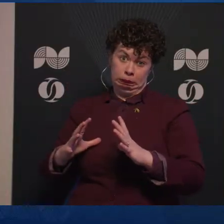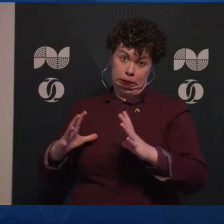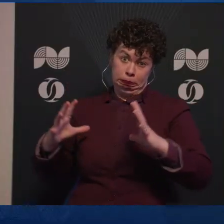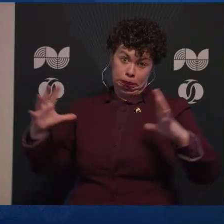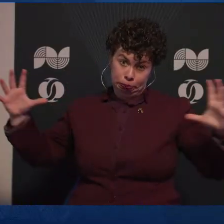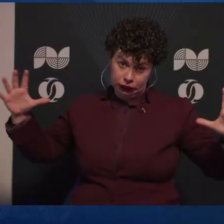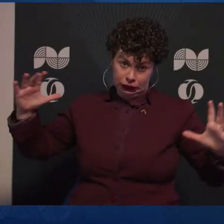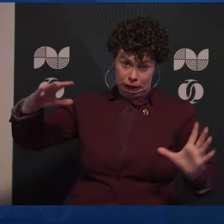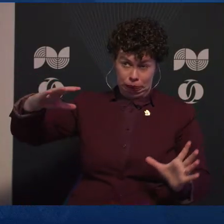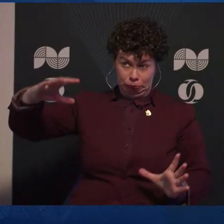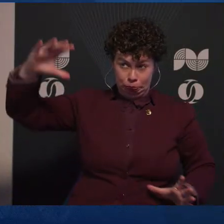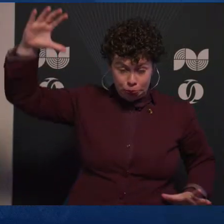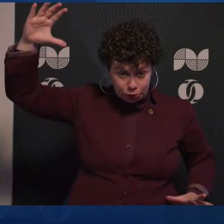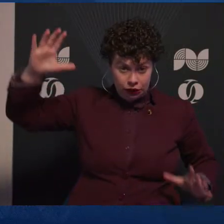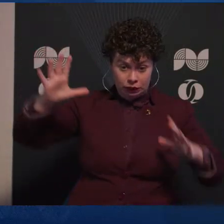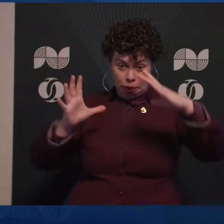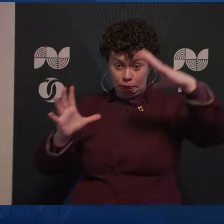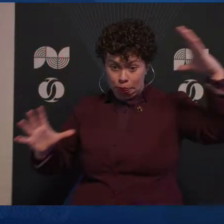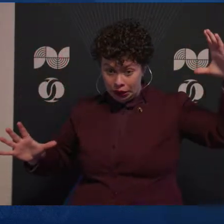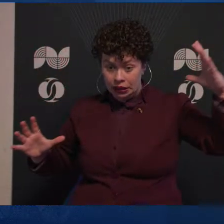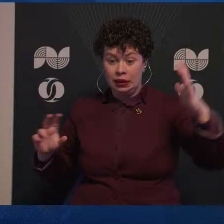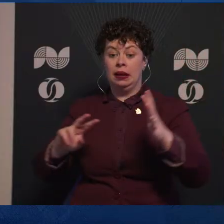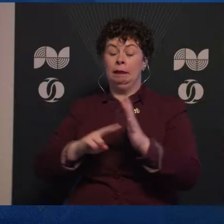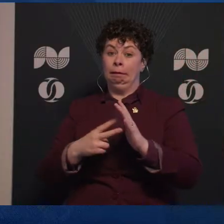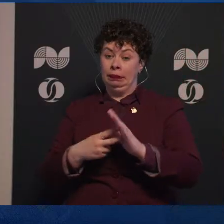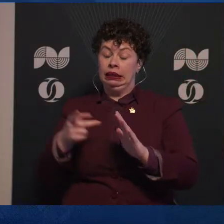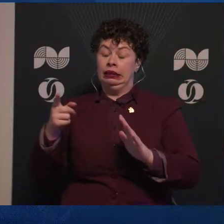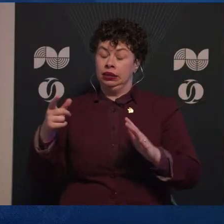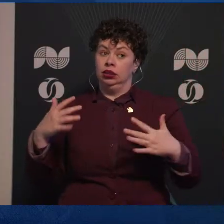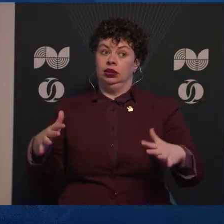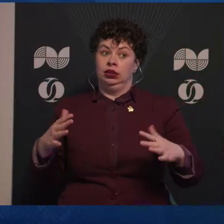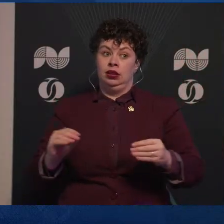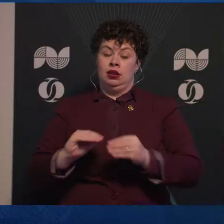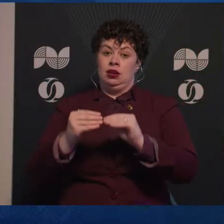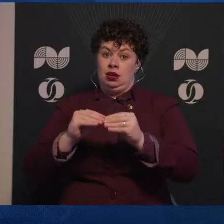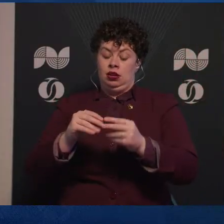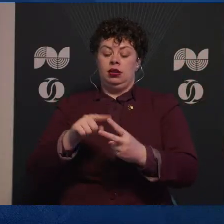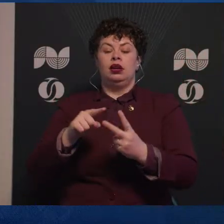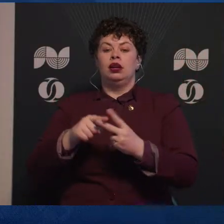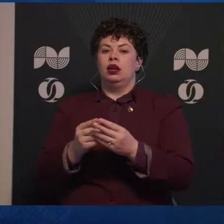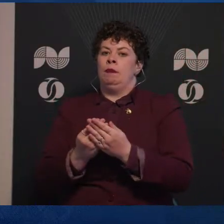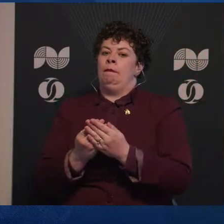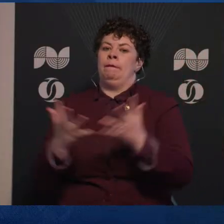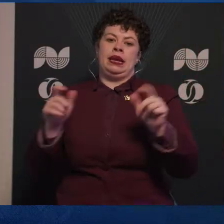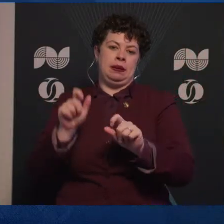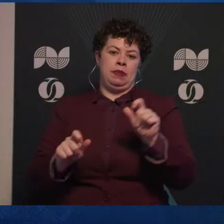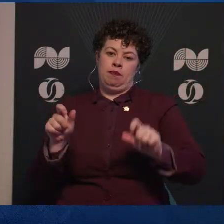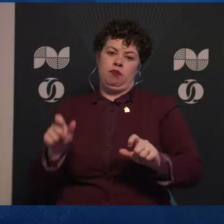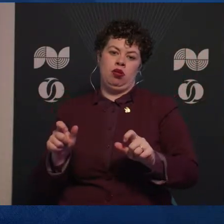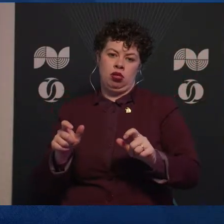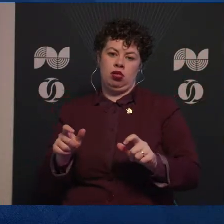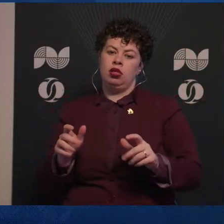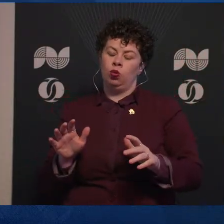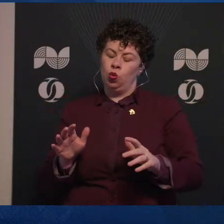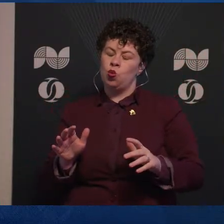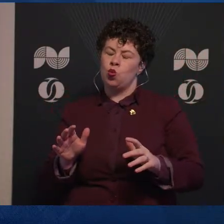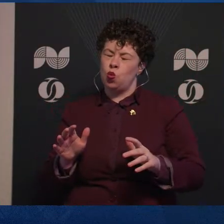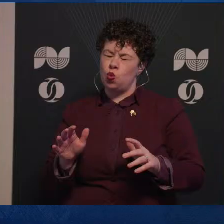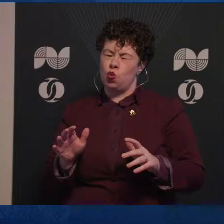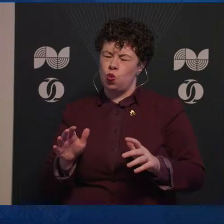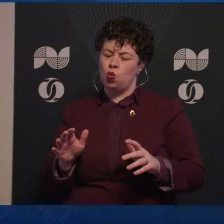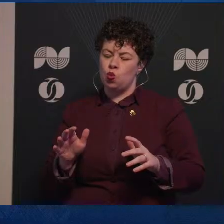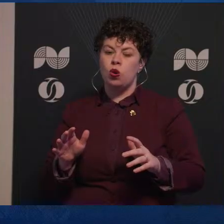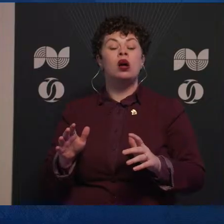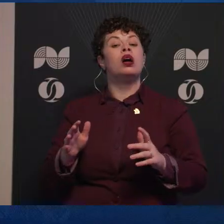an enormous country, so it's an enormous exporter. And the other one is the so-called overcapacity problem. And that overcapacity problem, from